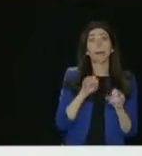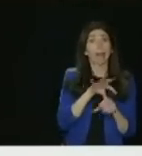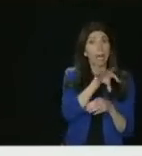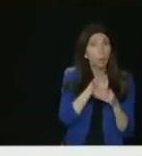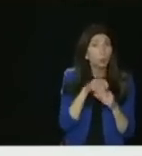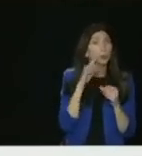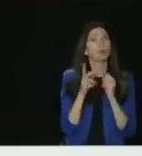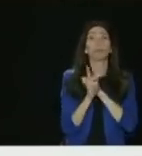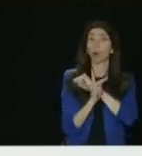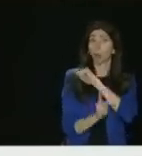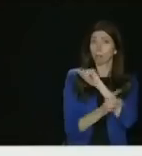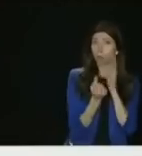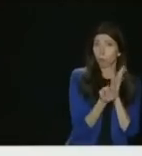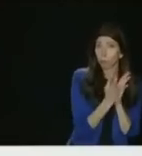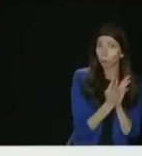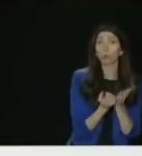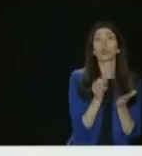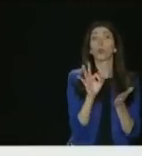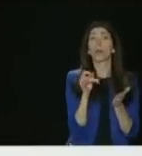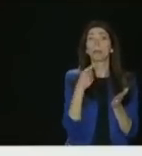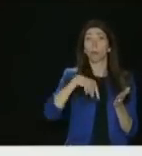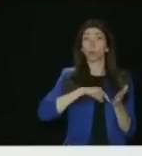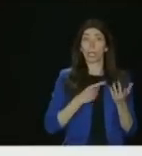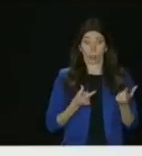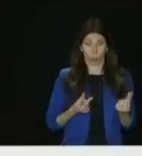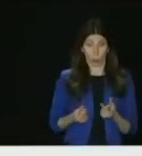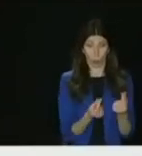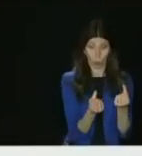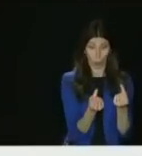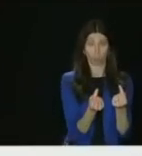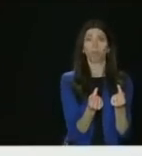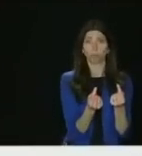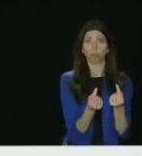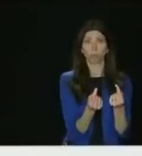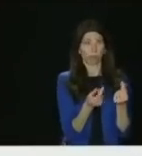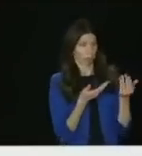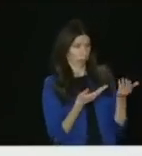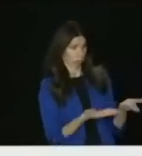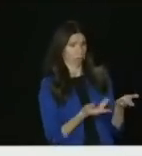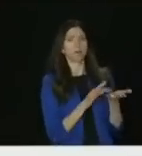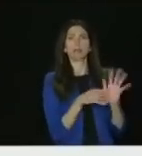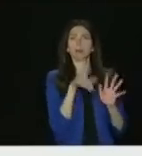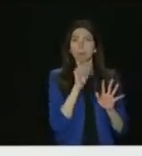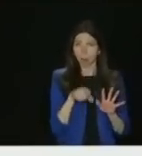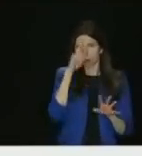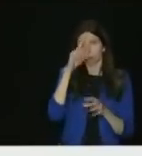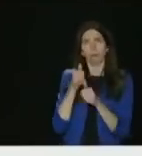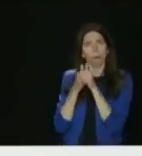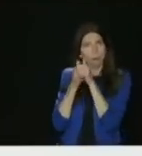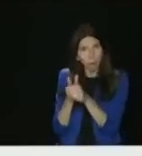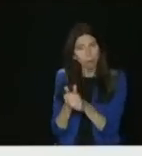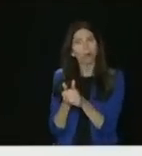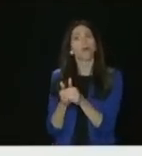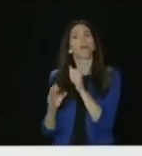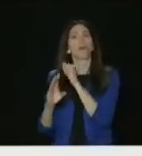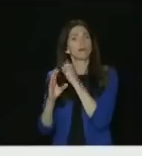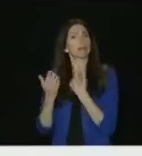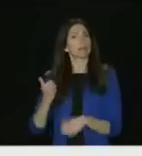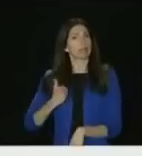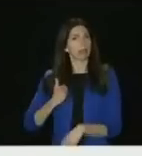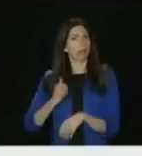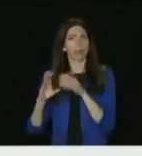Secondly, measures taken under this Act must comply and observe the Canadian Charter of Rights and